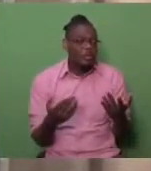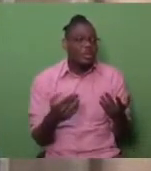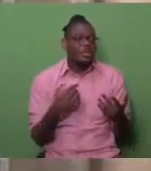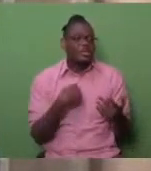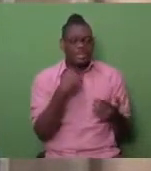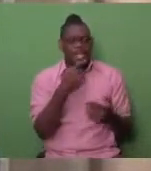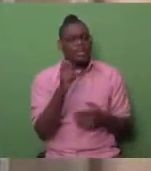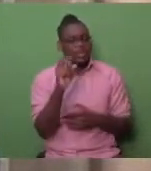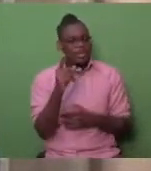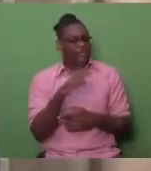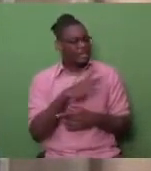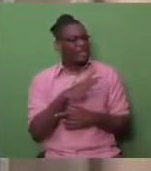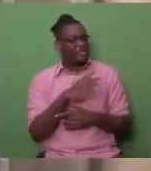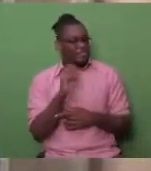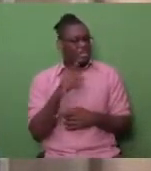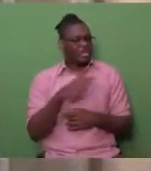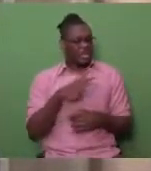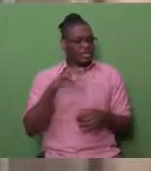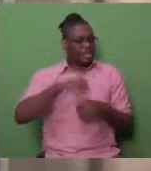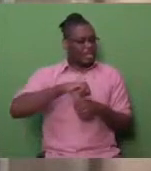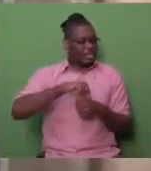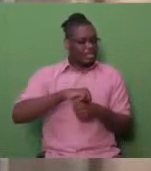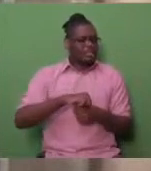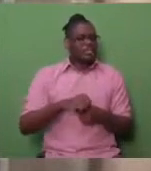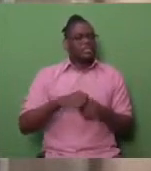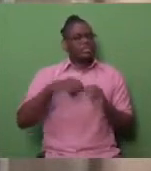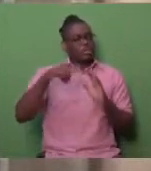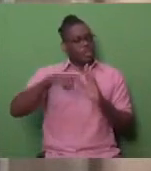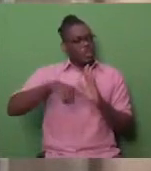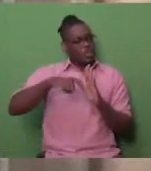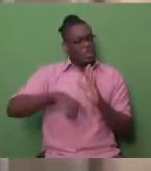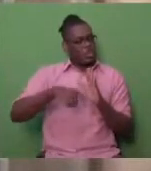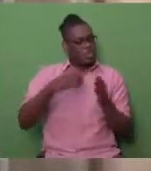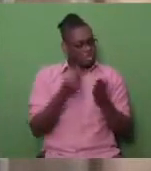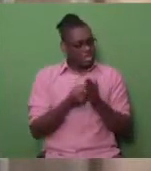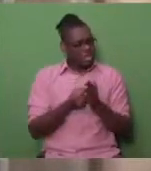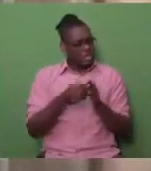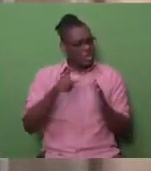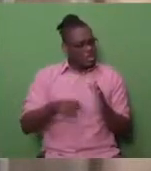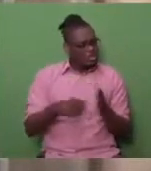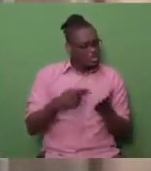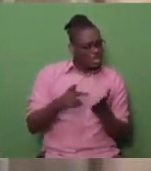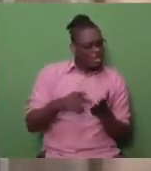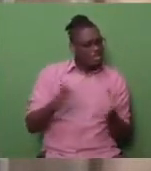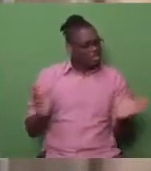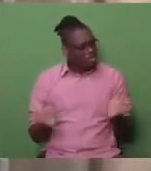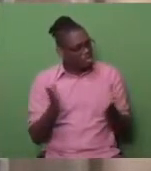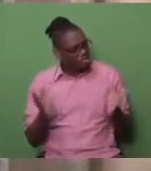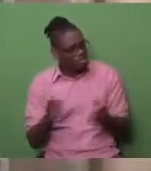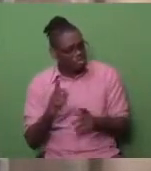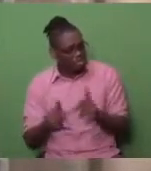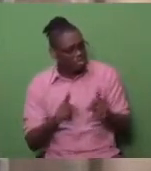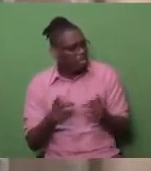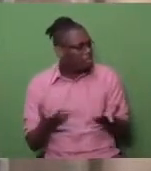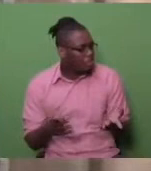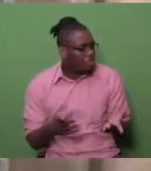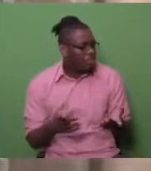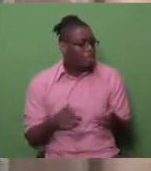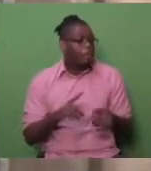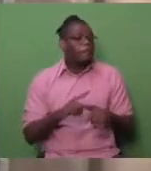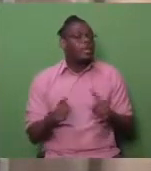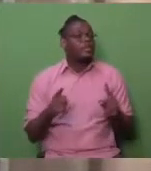existed. Can anyone who lives in TNT today say they are getting value for money from this punishing regime of the Rowley